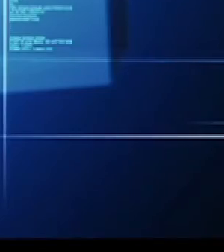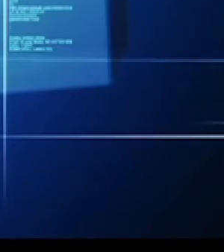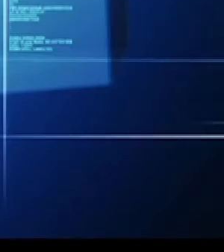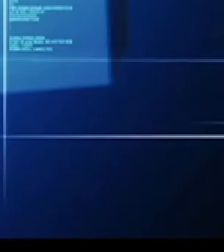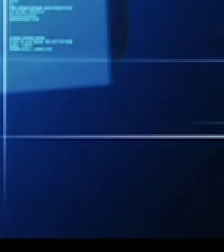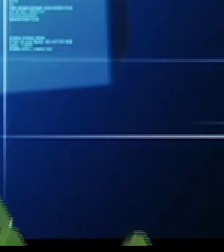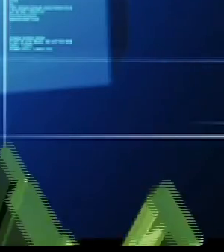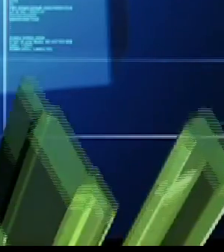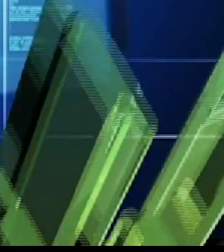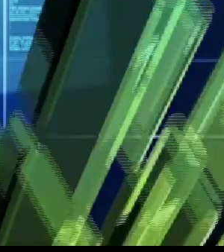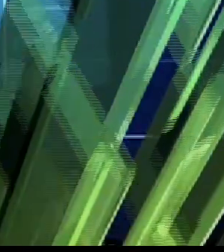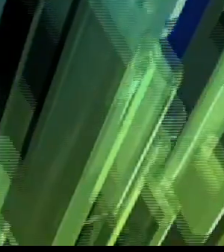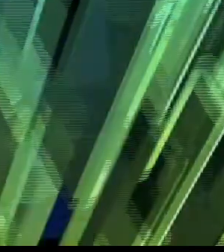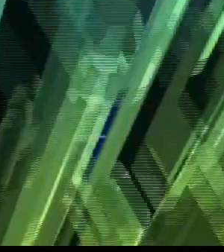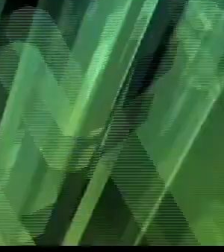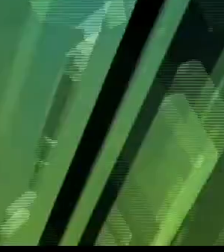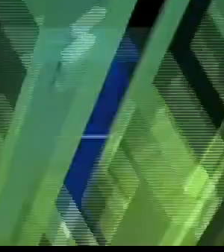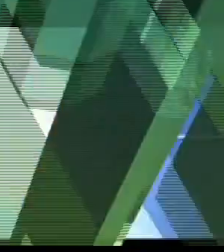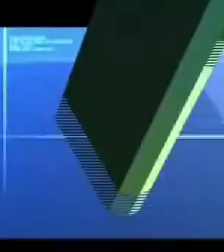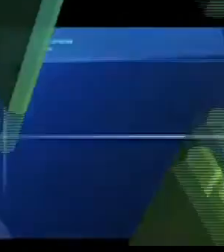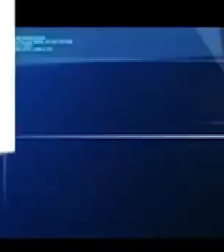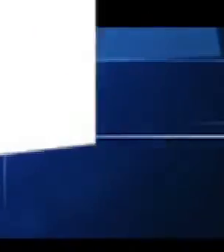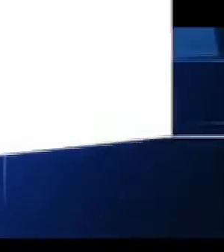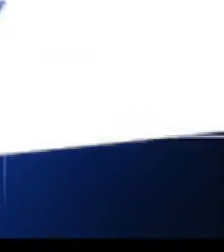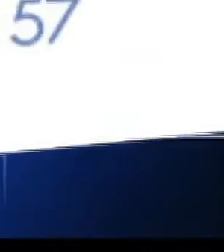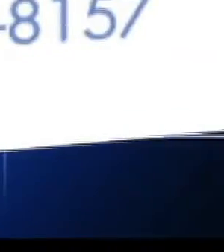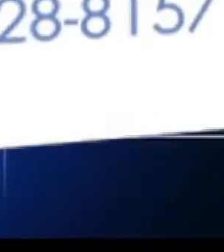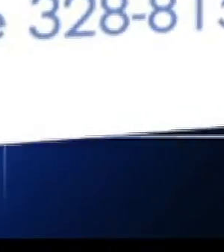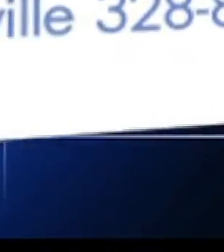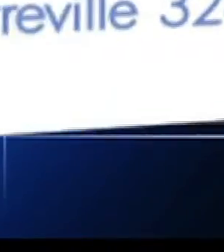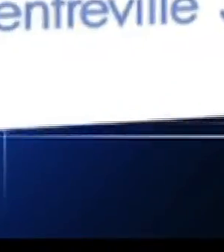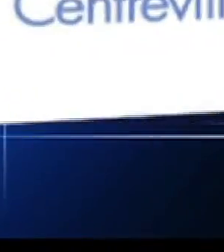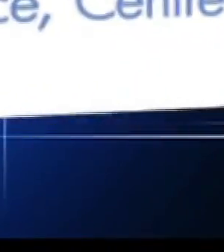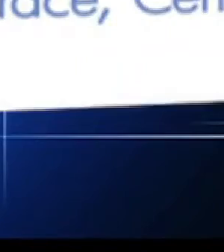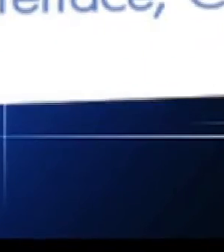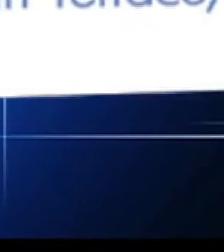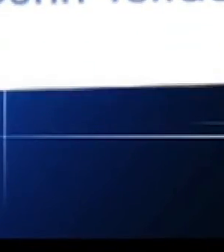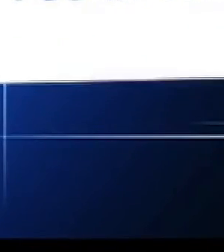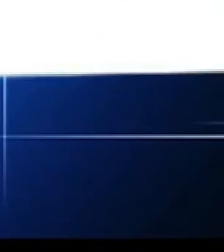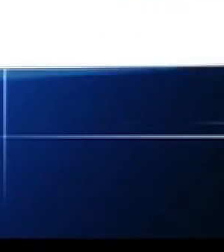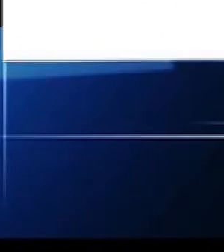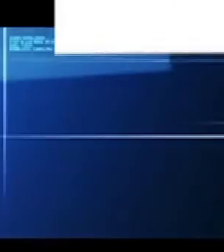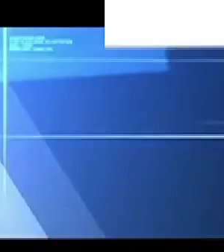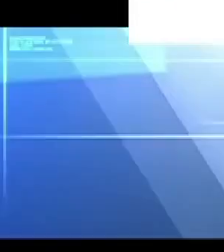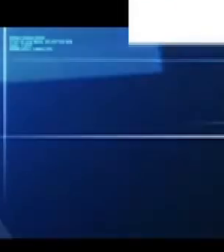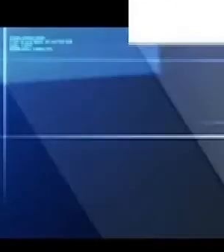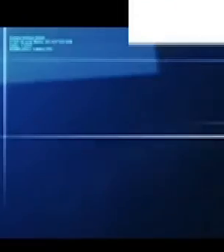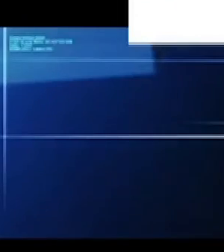This is ZNS Total Sports, brought to you by 4th Terrace Diagnostic Center.